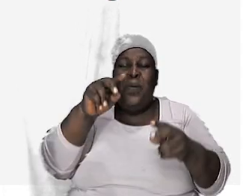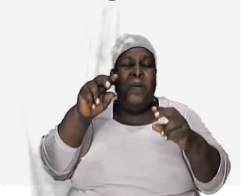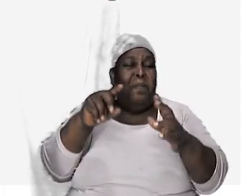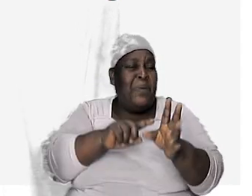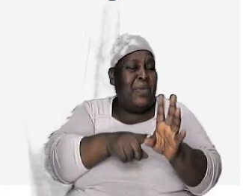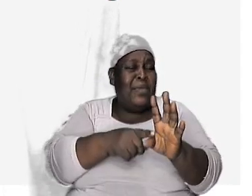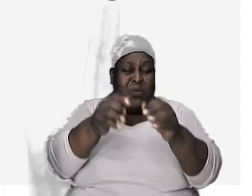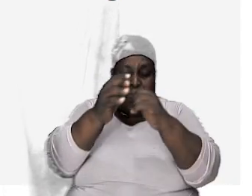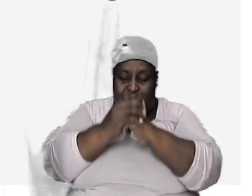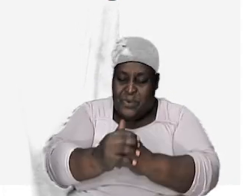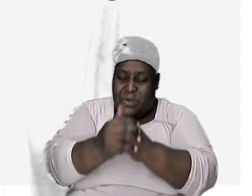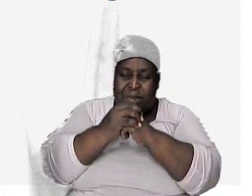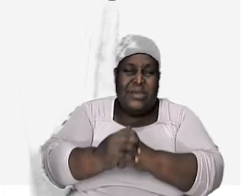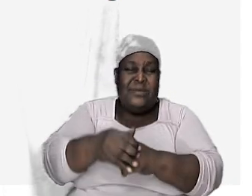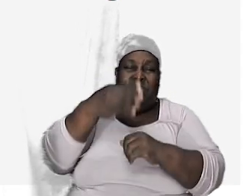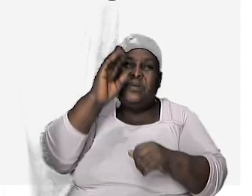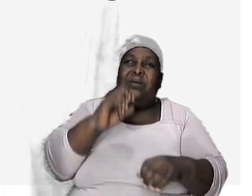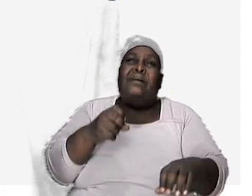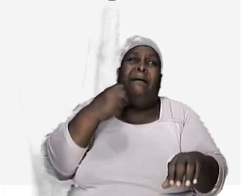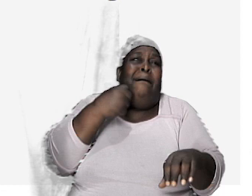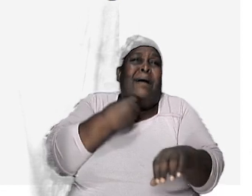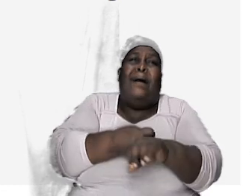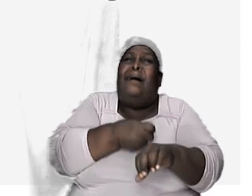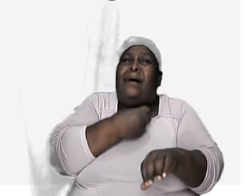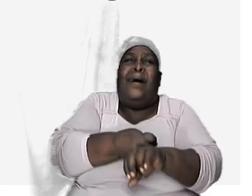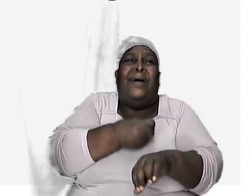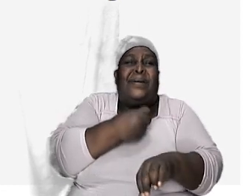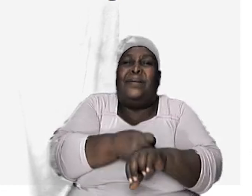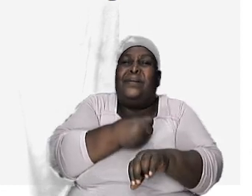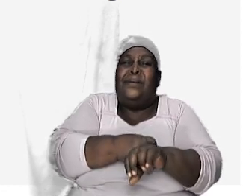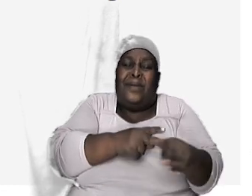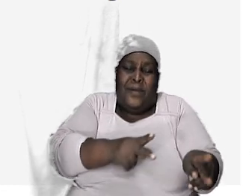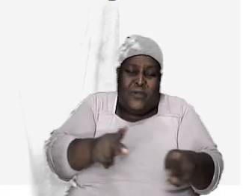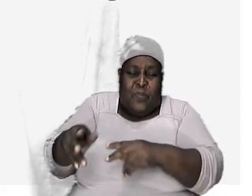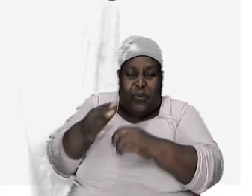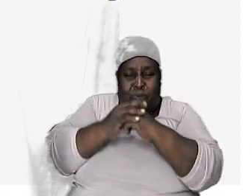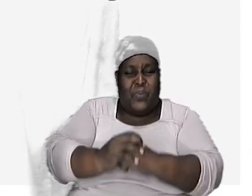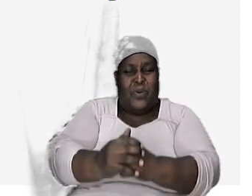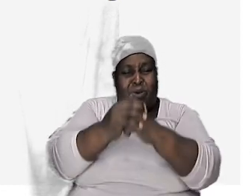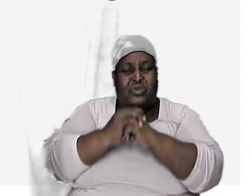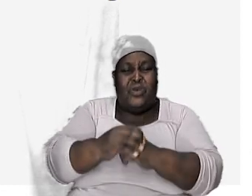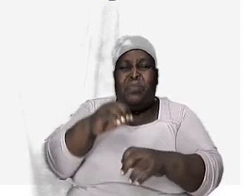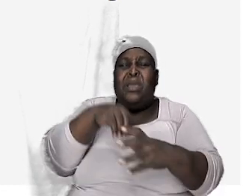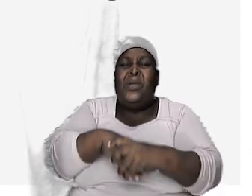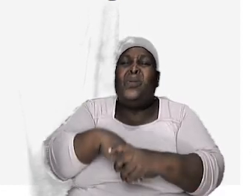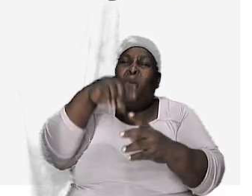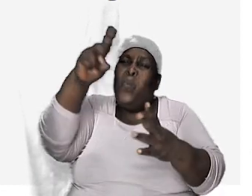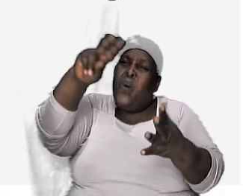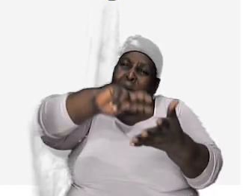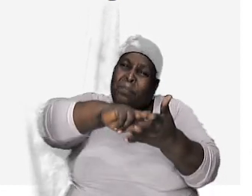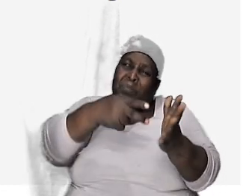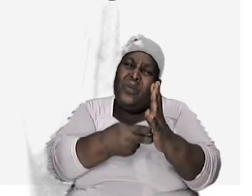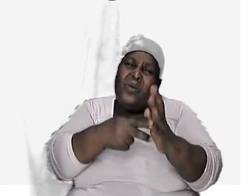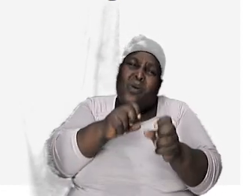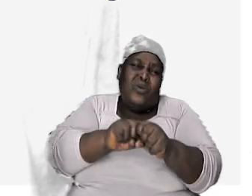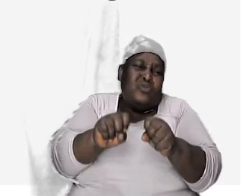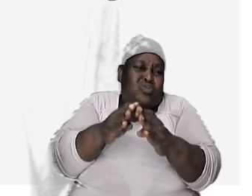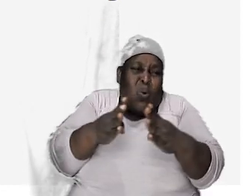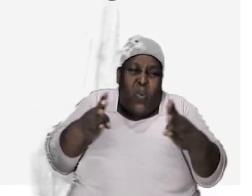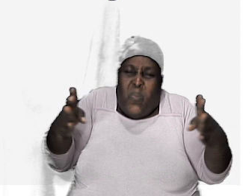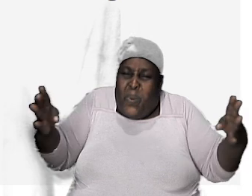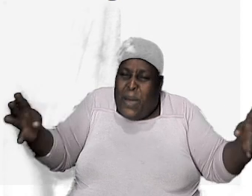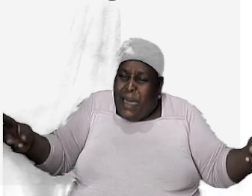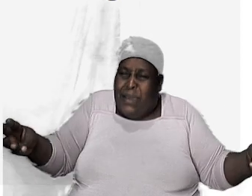God, it's hard really to put worship in one definition. It is so broad because